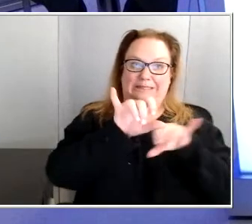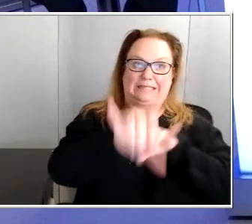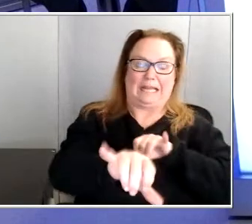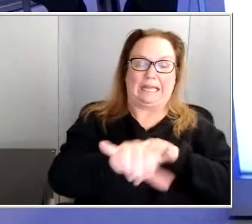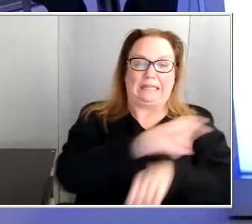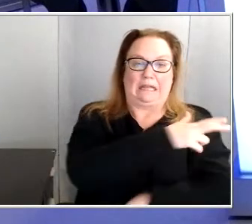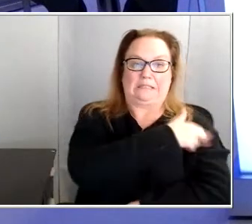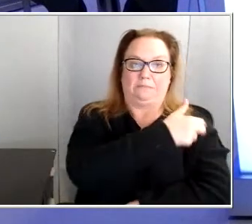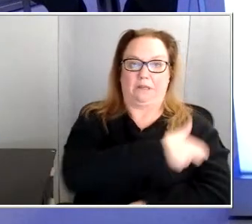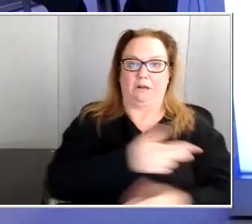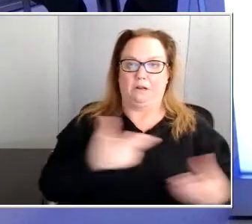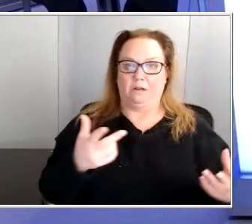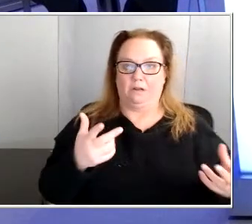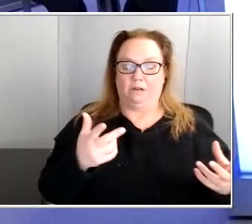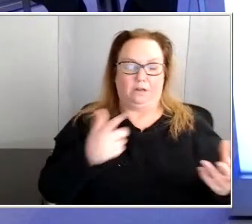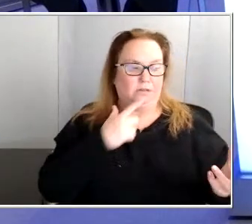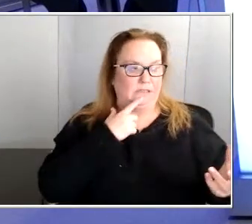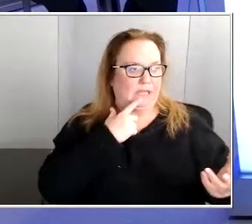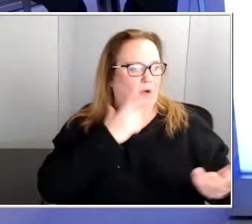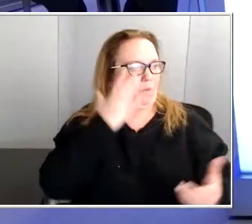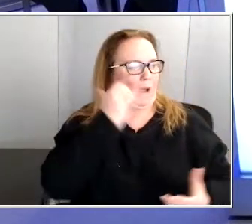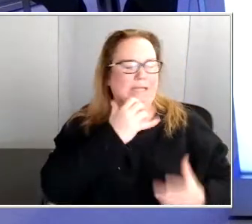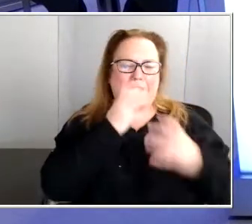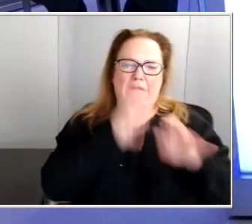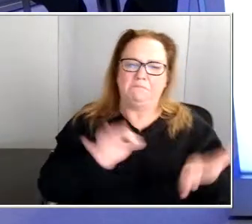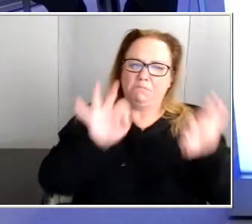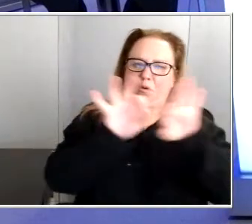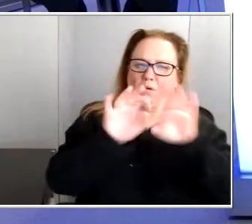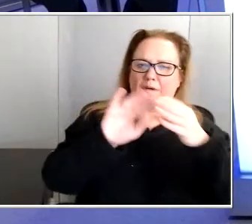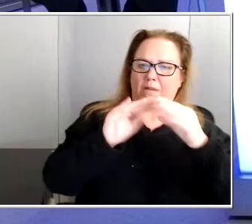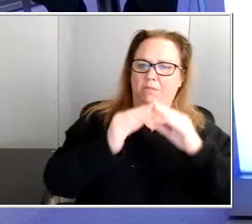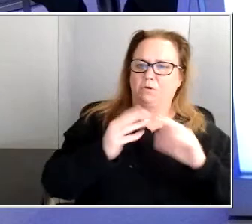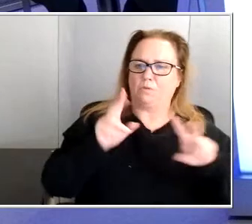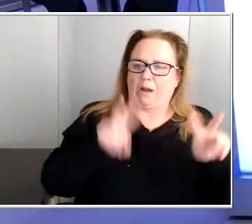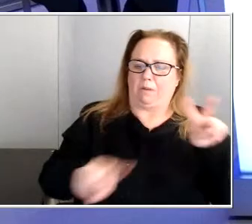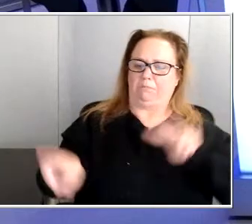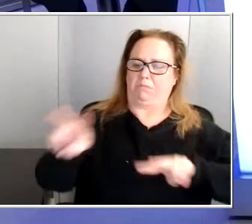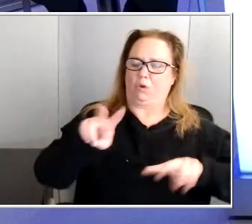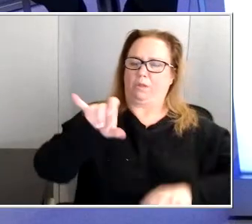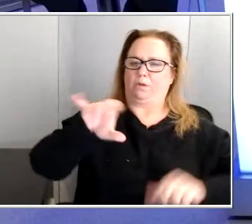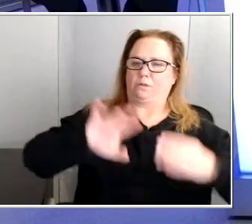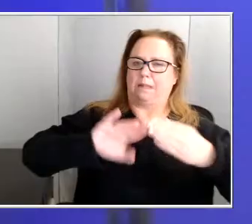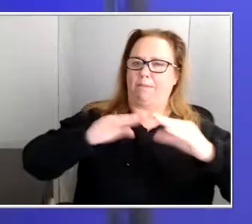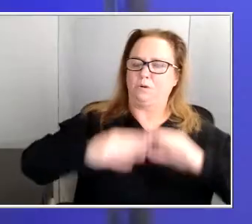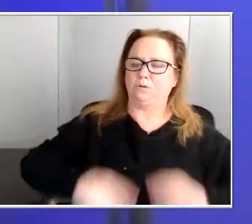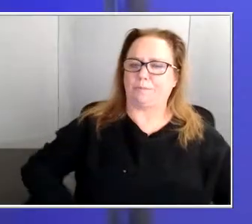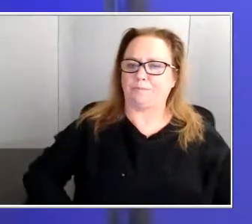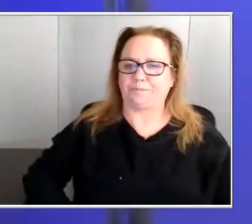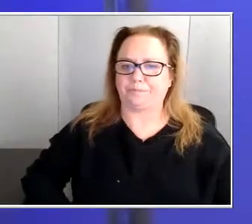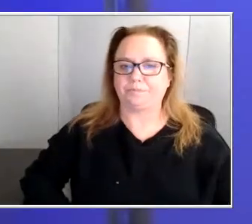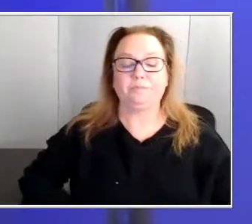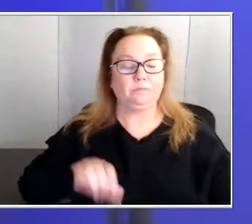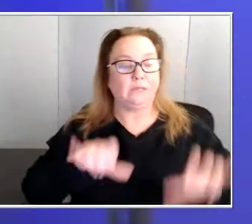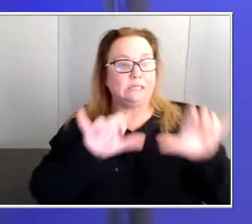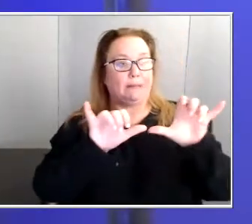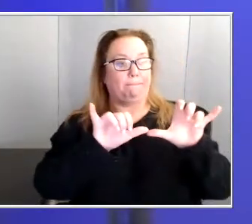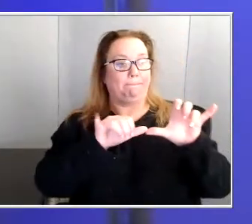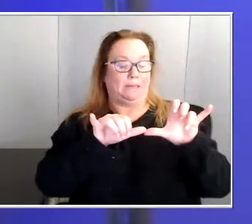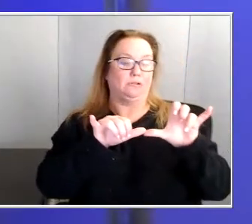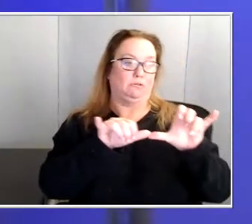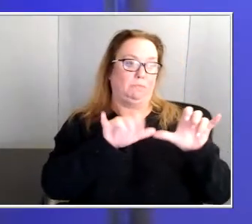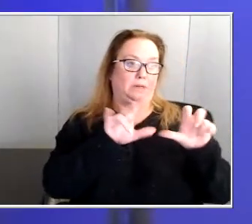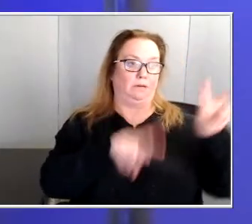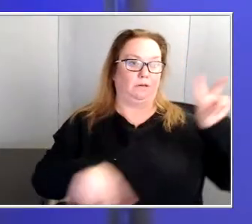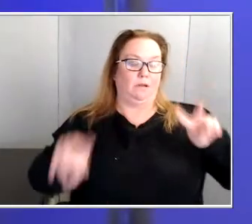not here long enough, do you get enough care? I mean, how do we look at that? Well, it's one of the metrics that's tracked by all of the